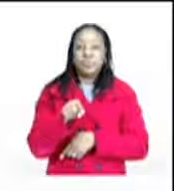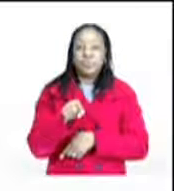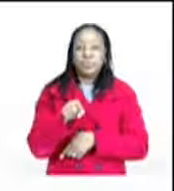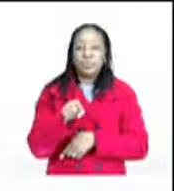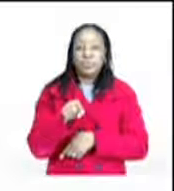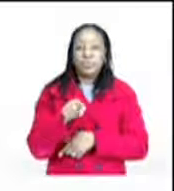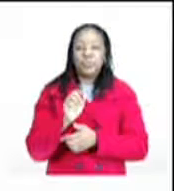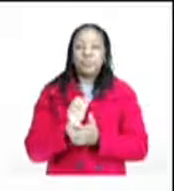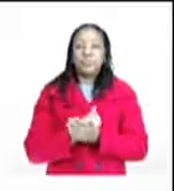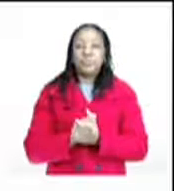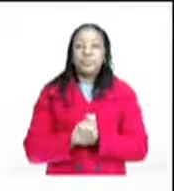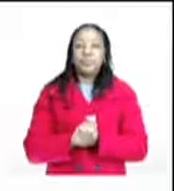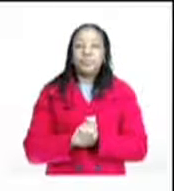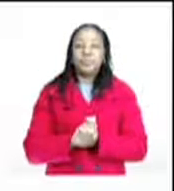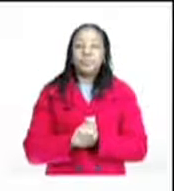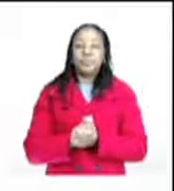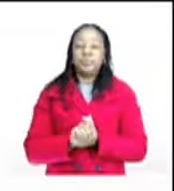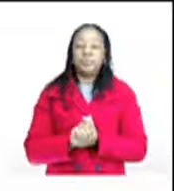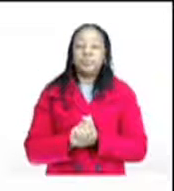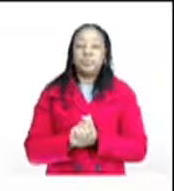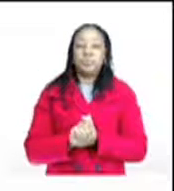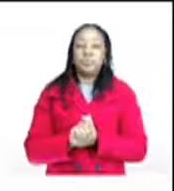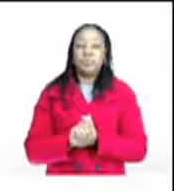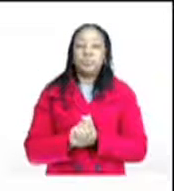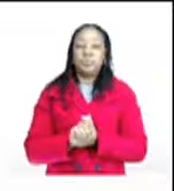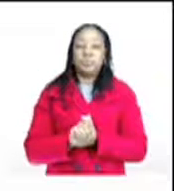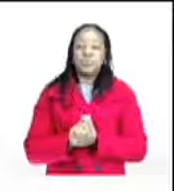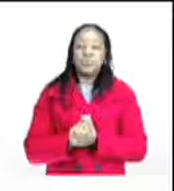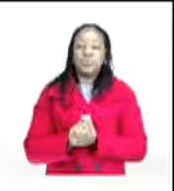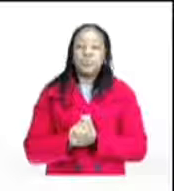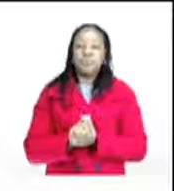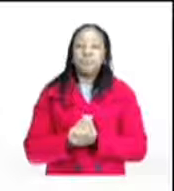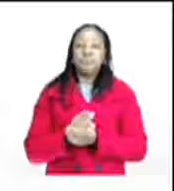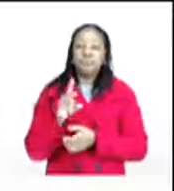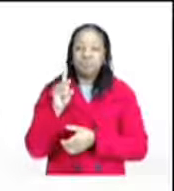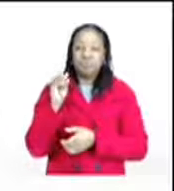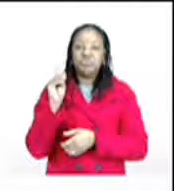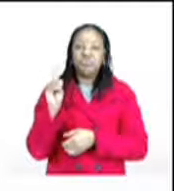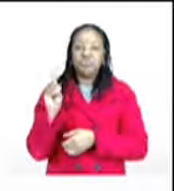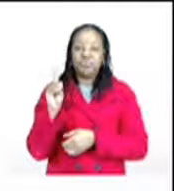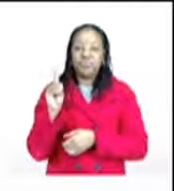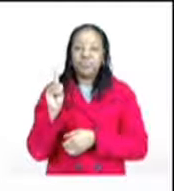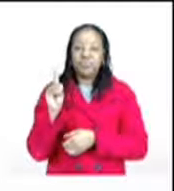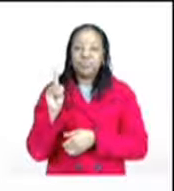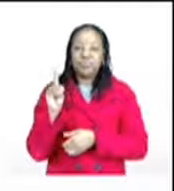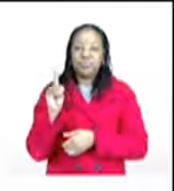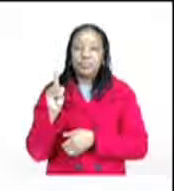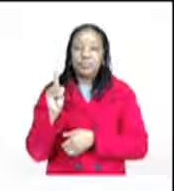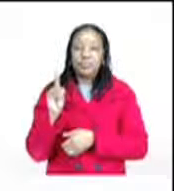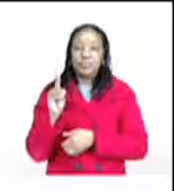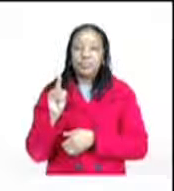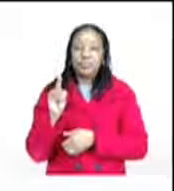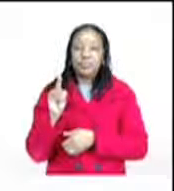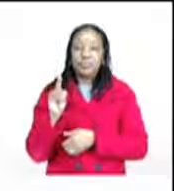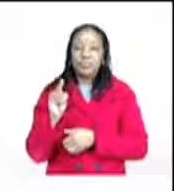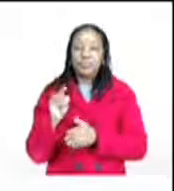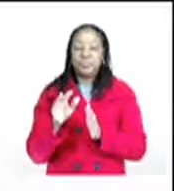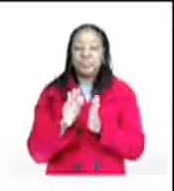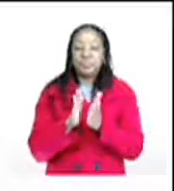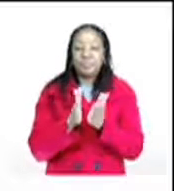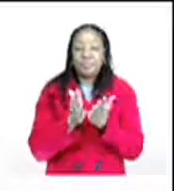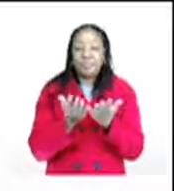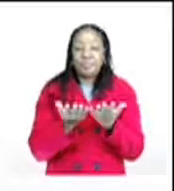up, up and down. That is letter D. And how does letter D